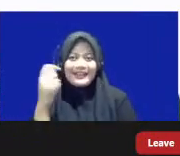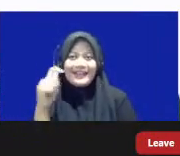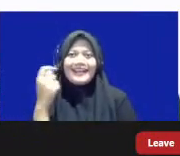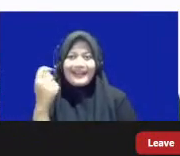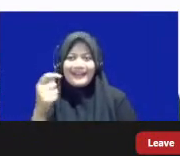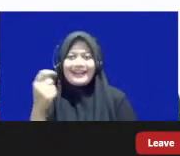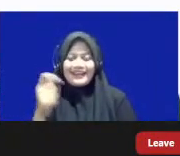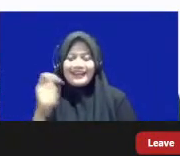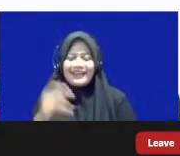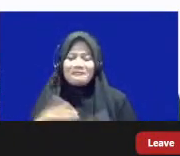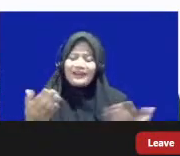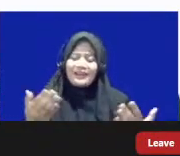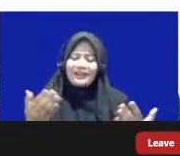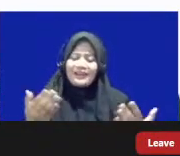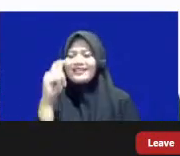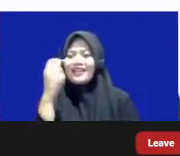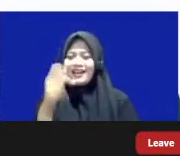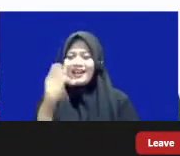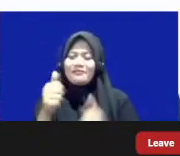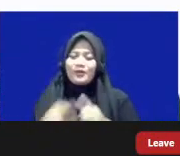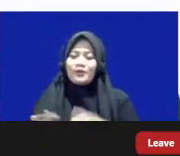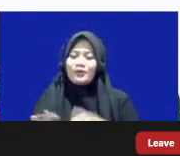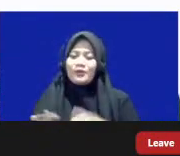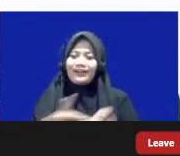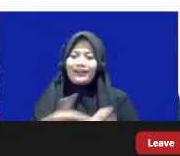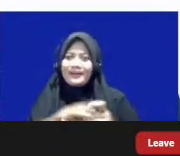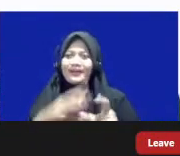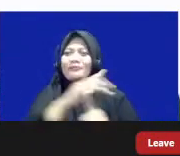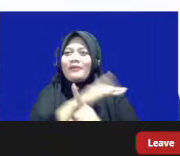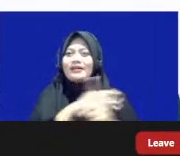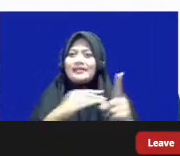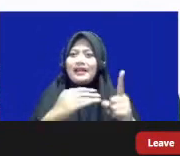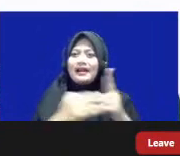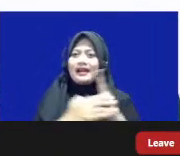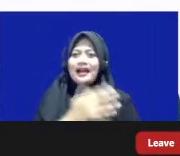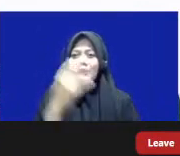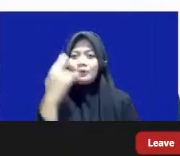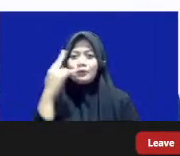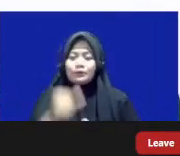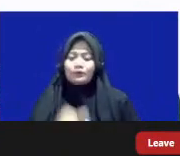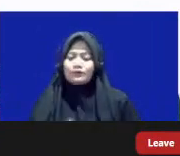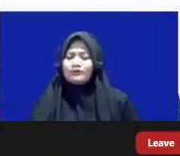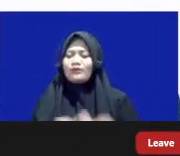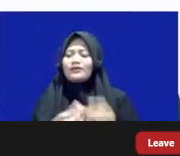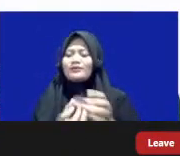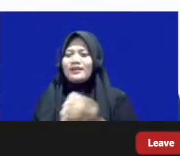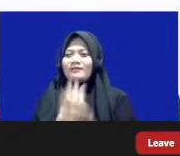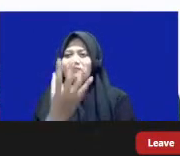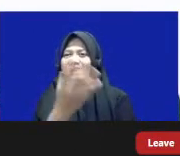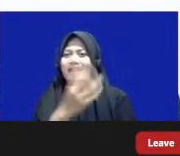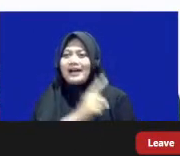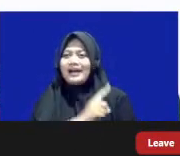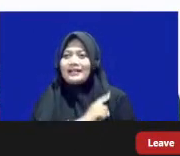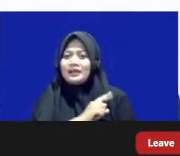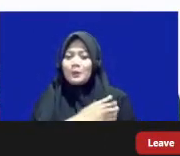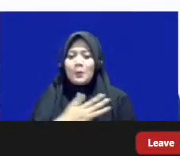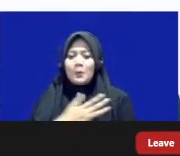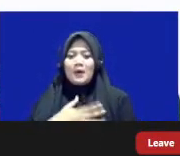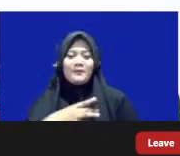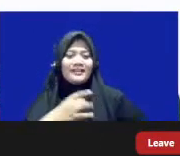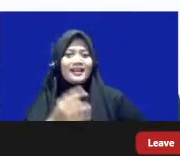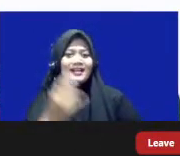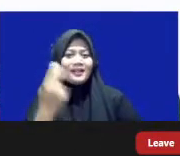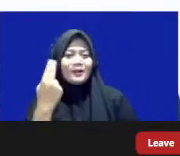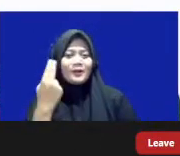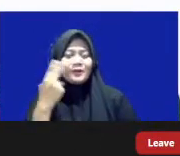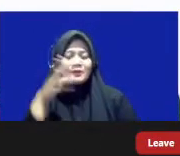and techniques. We are very interested to know how their community engagement with